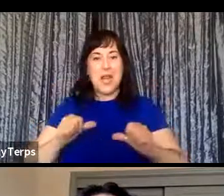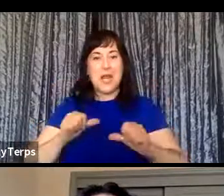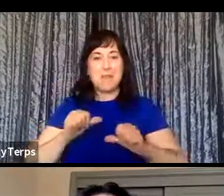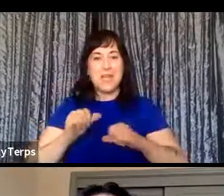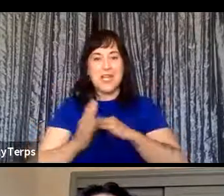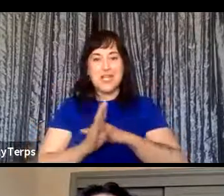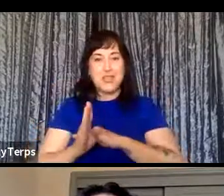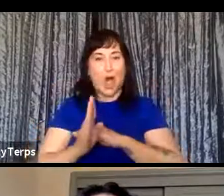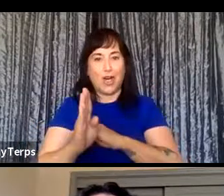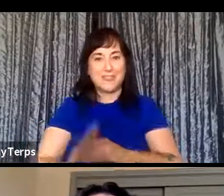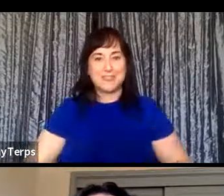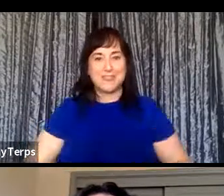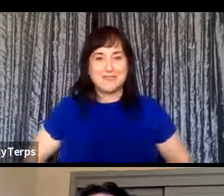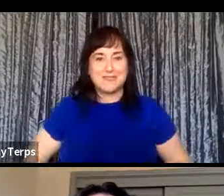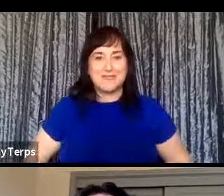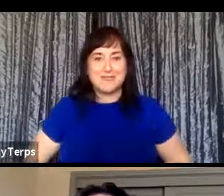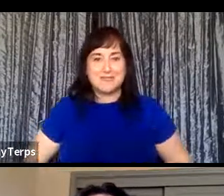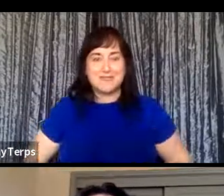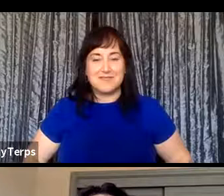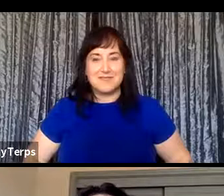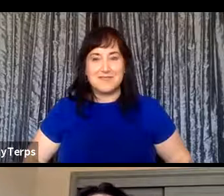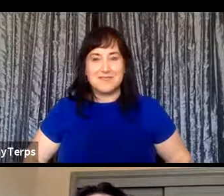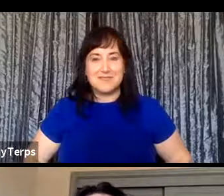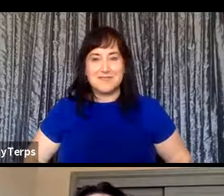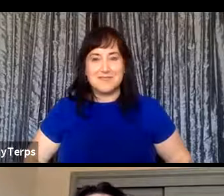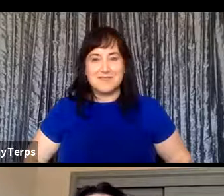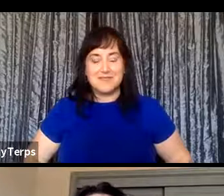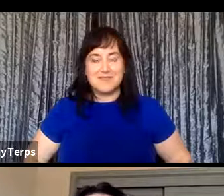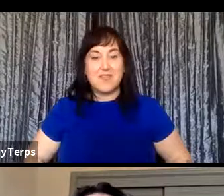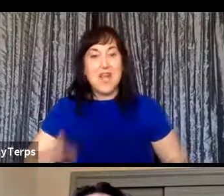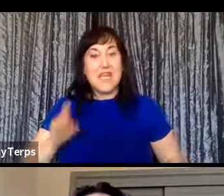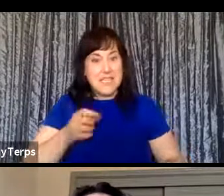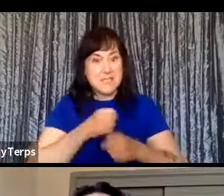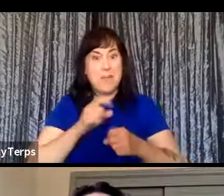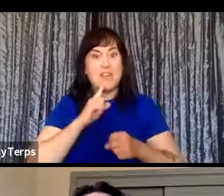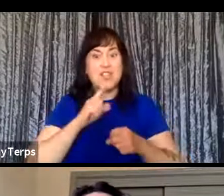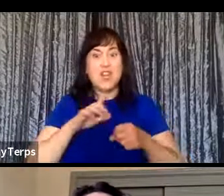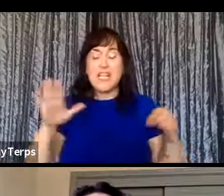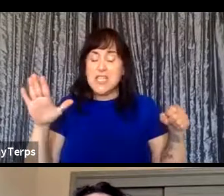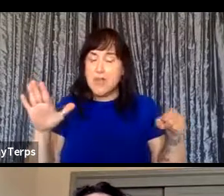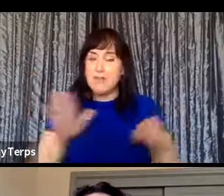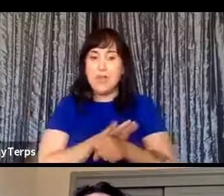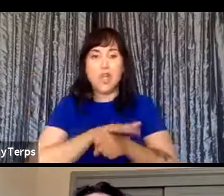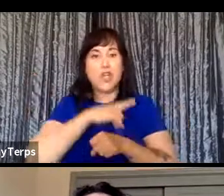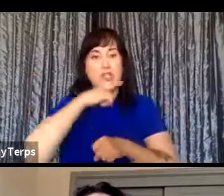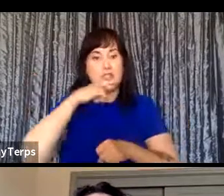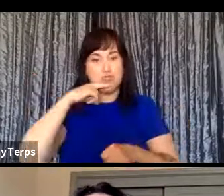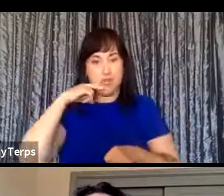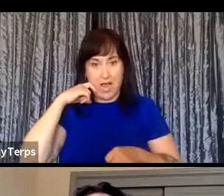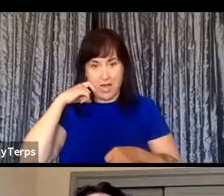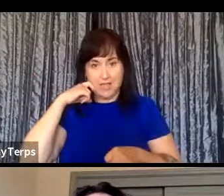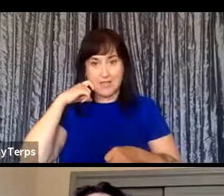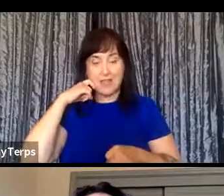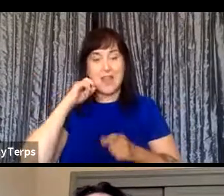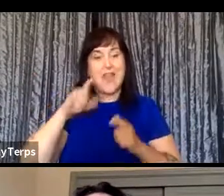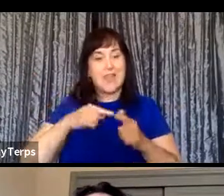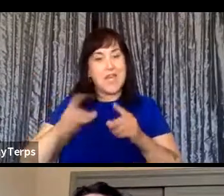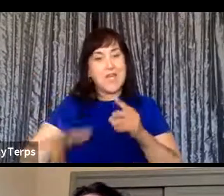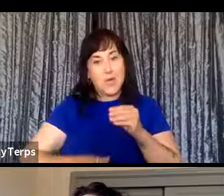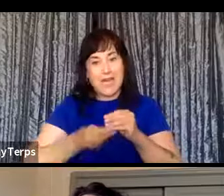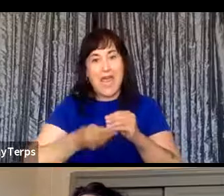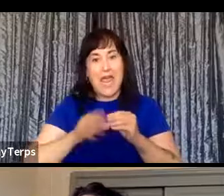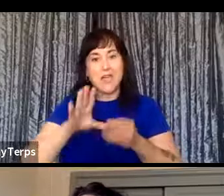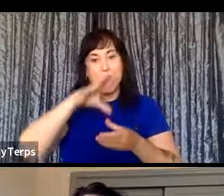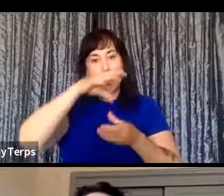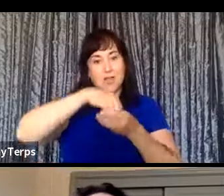love that. I love that. All we need to do is make sure that that mold is completely dry. Okay, number one. And then you can add your inclusions top,